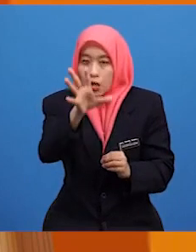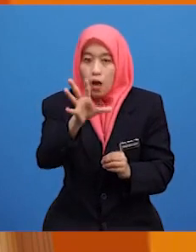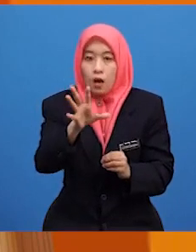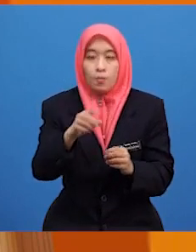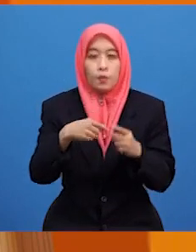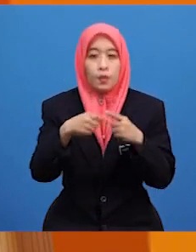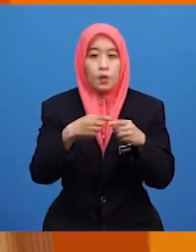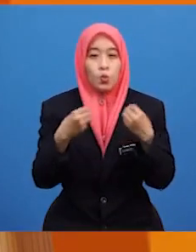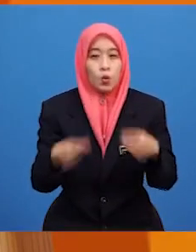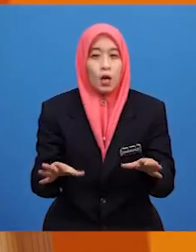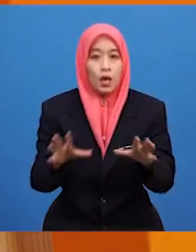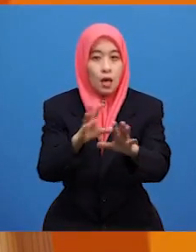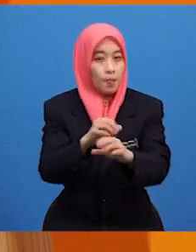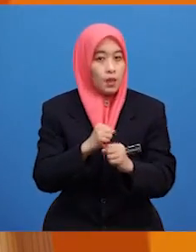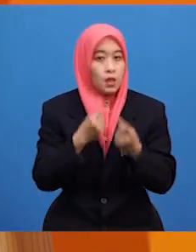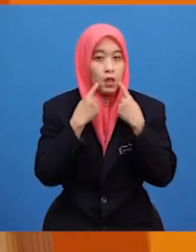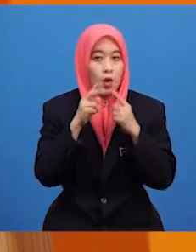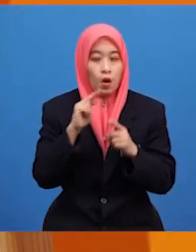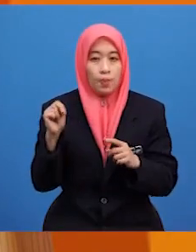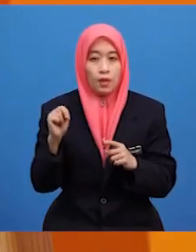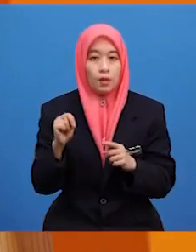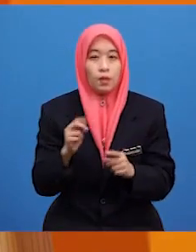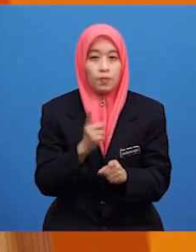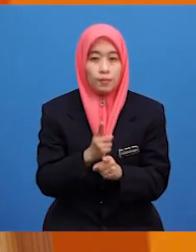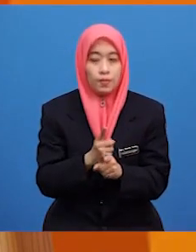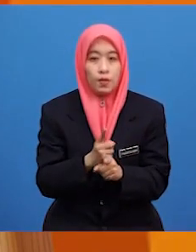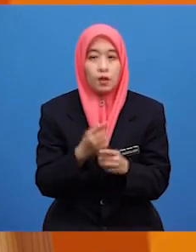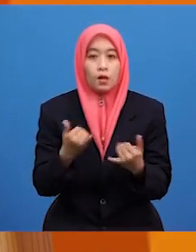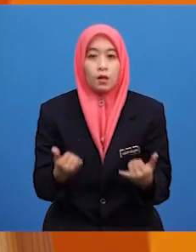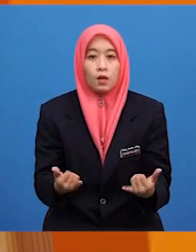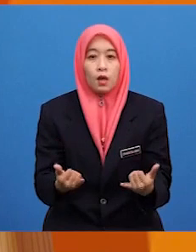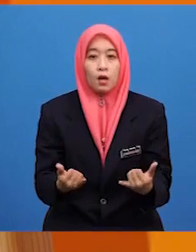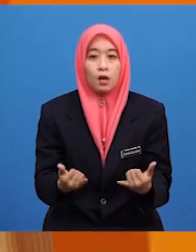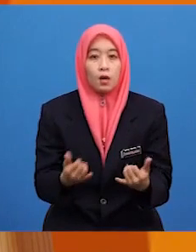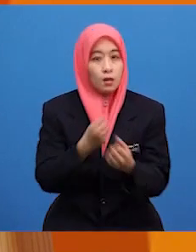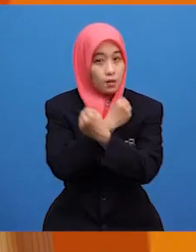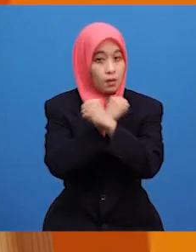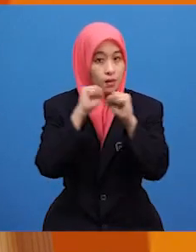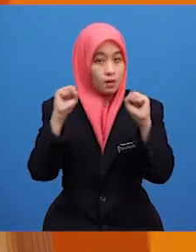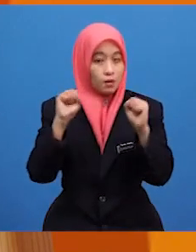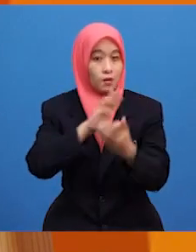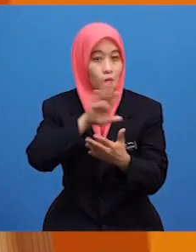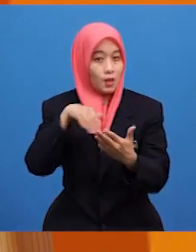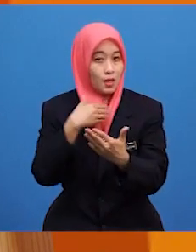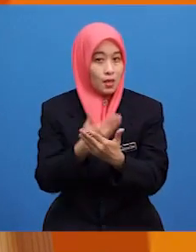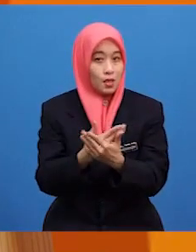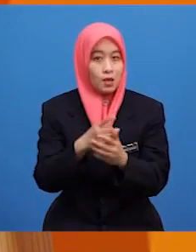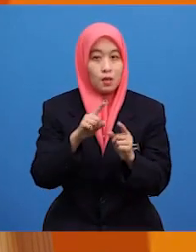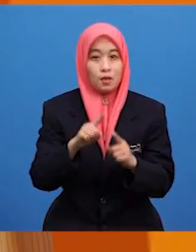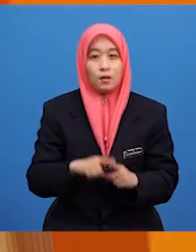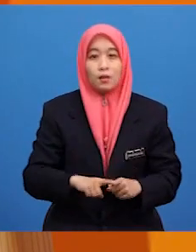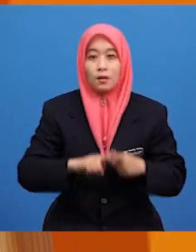do its action. Right, now, are you ready? The